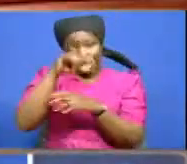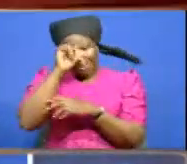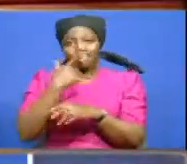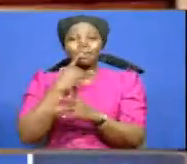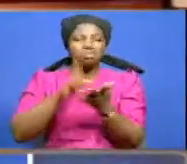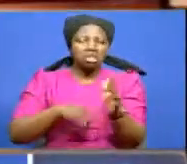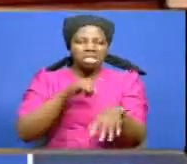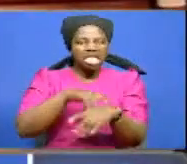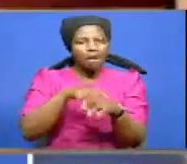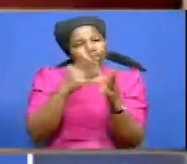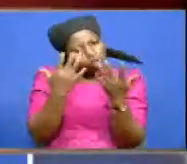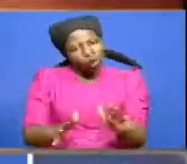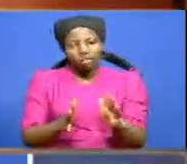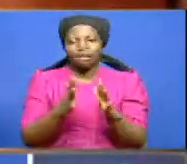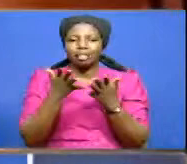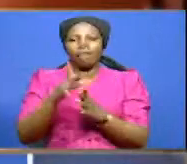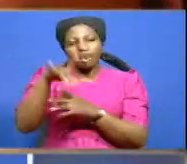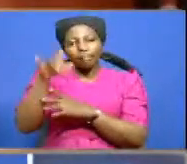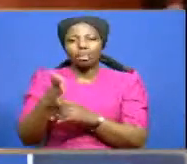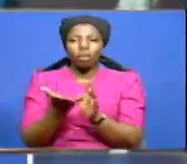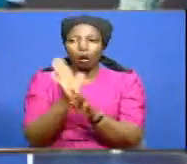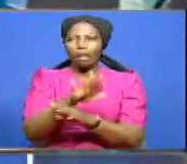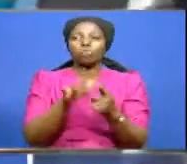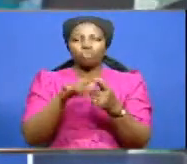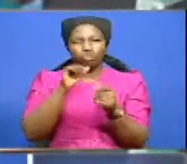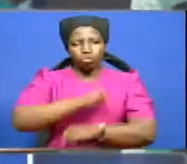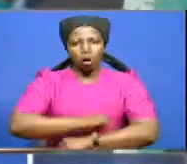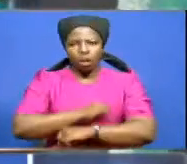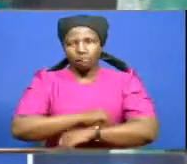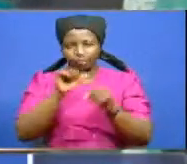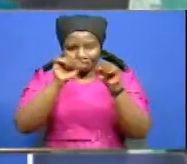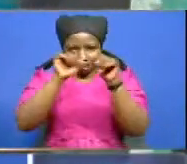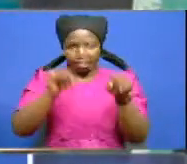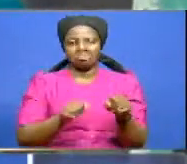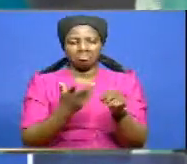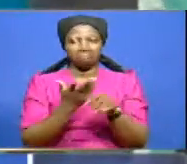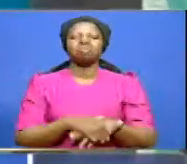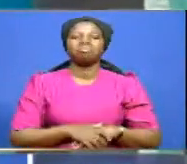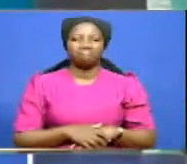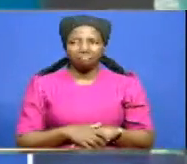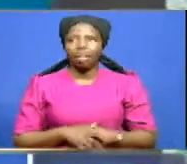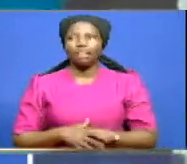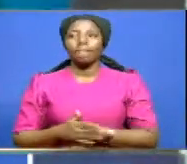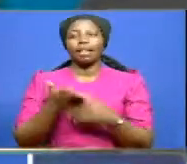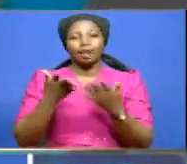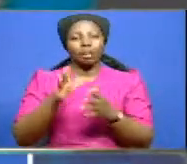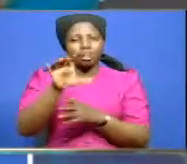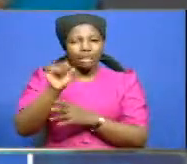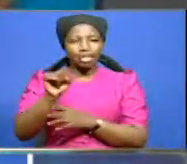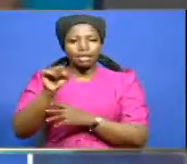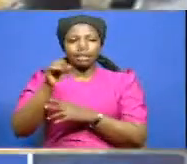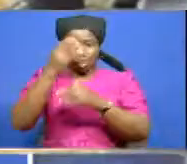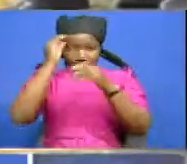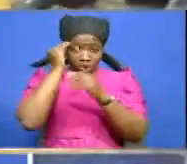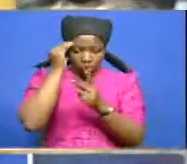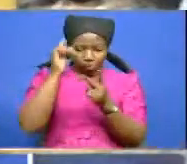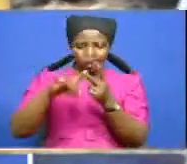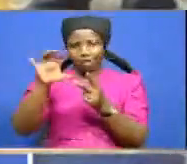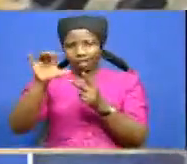get education systems back on course. Education Cabinet Secretary Professor George Magoha and his interior counterpart Fred